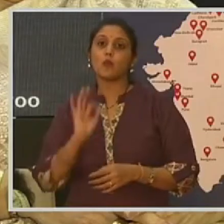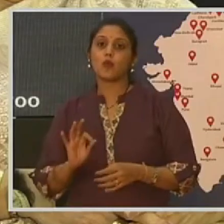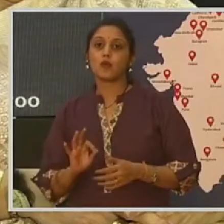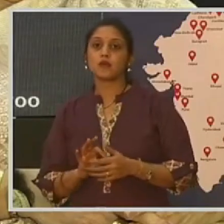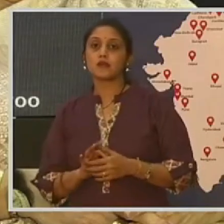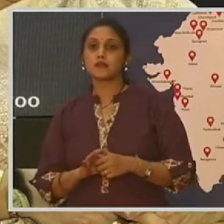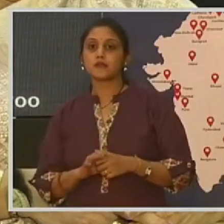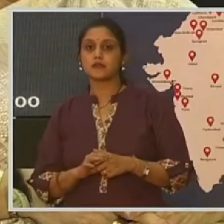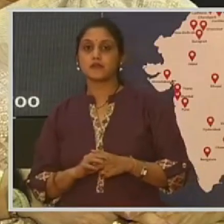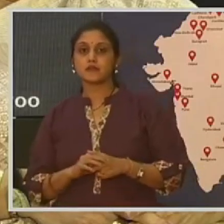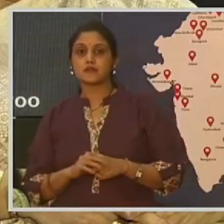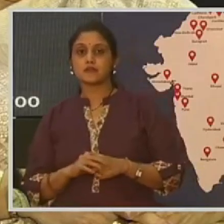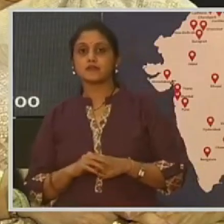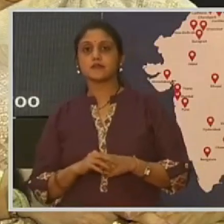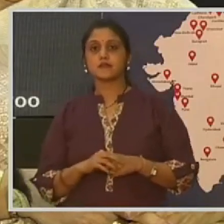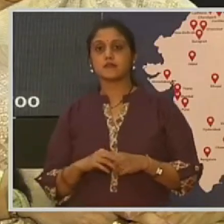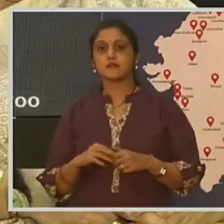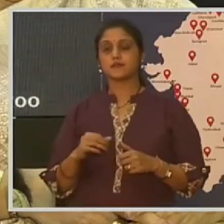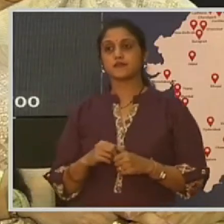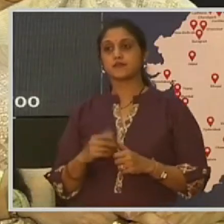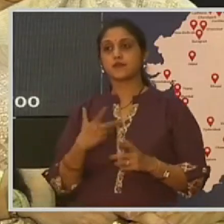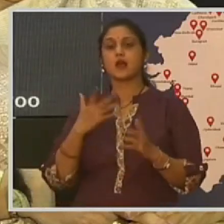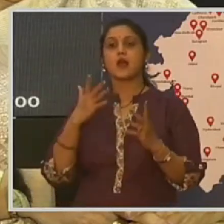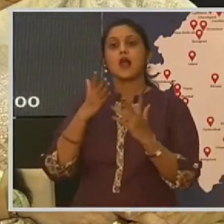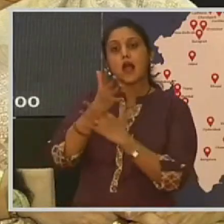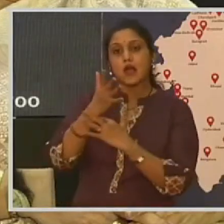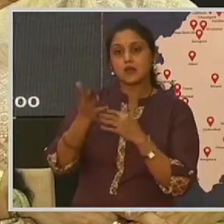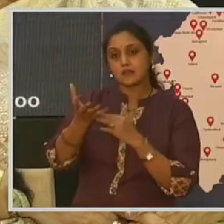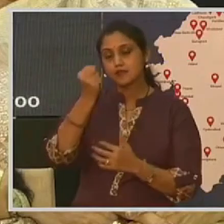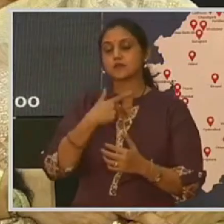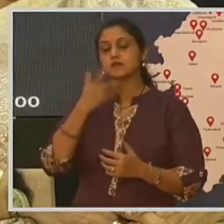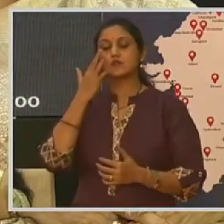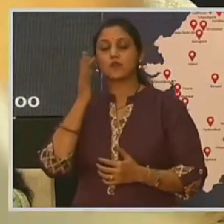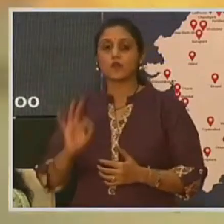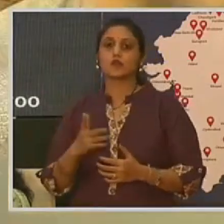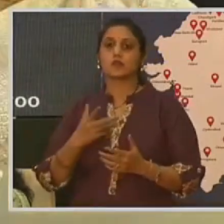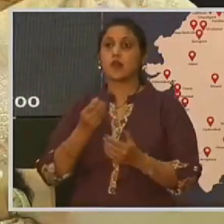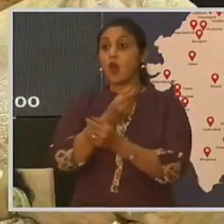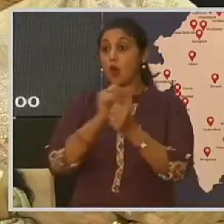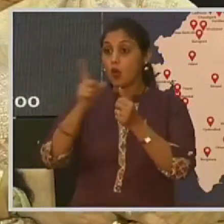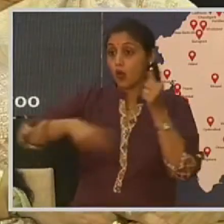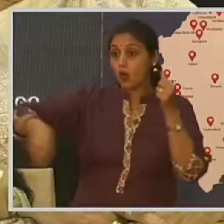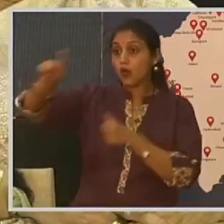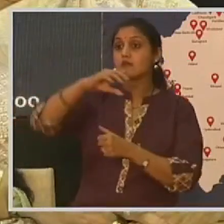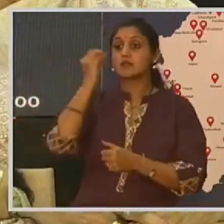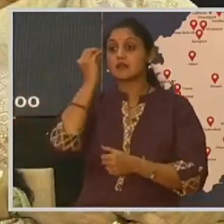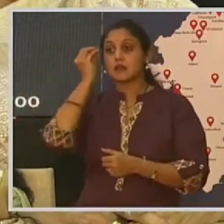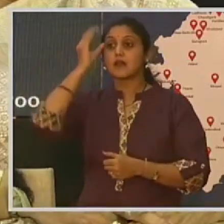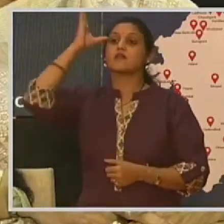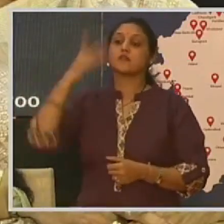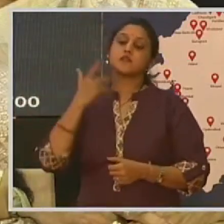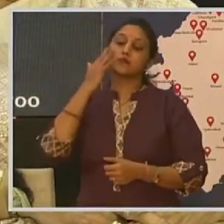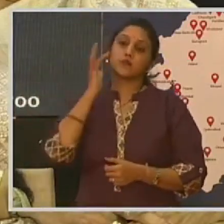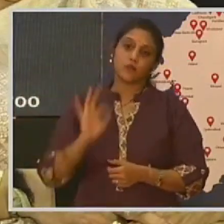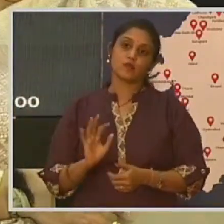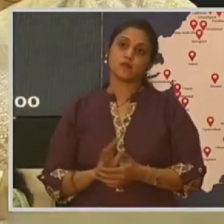this accessibility, and which is more or less there. Creating awareness is equally important,